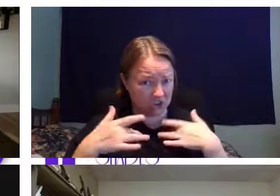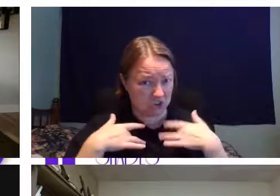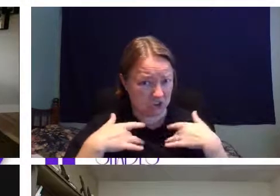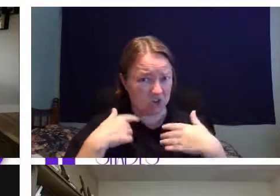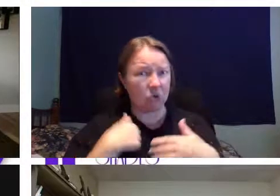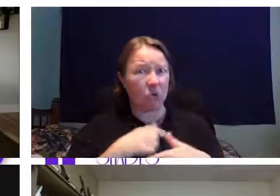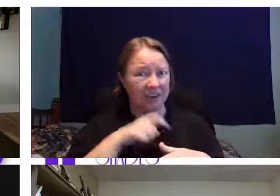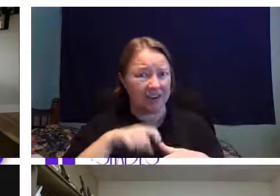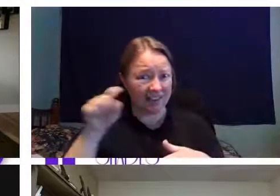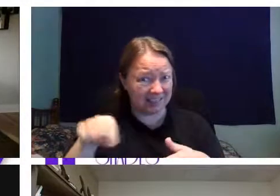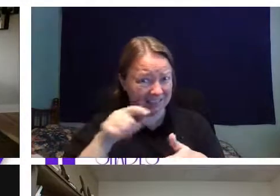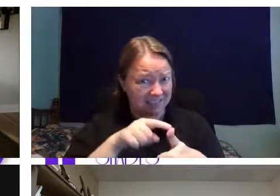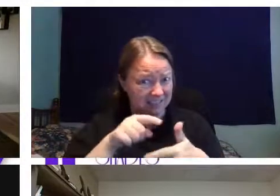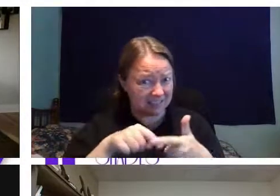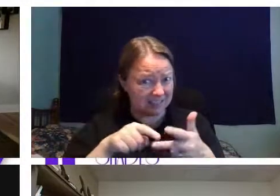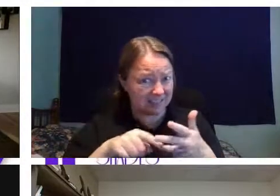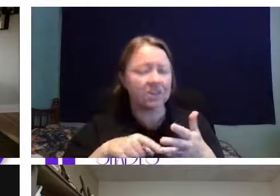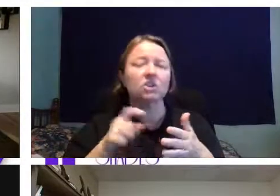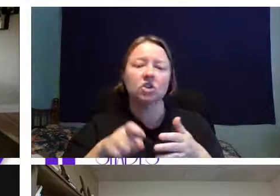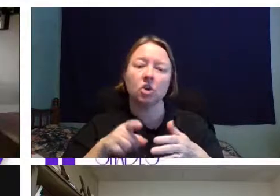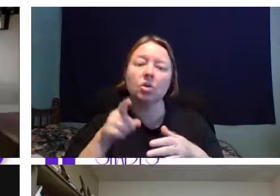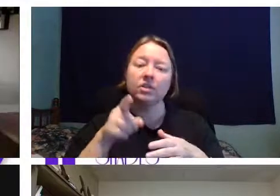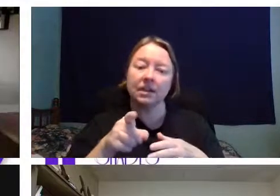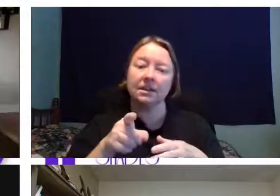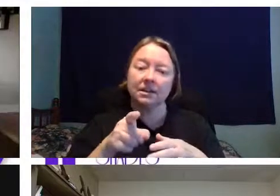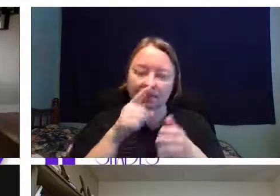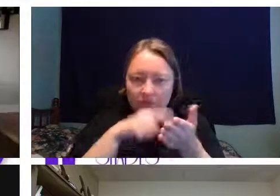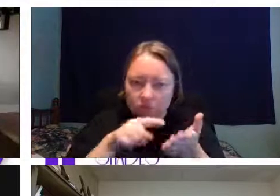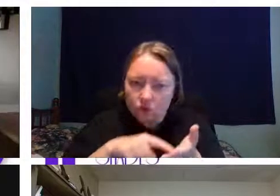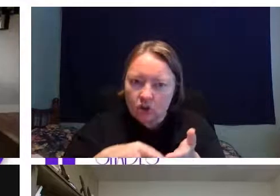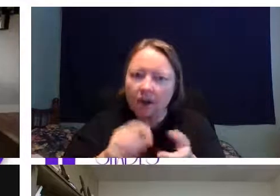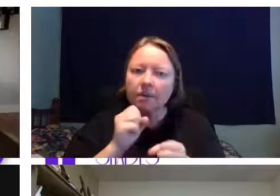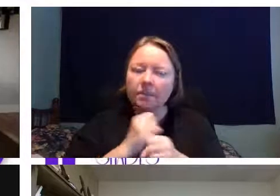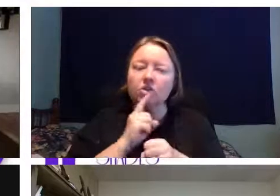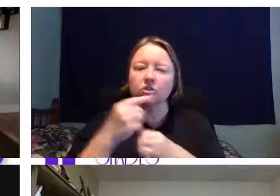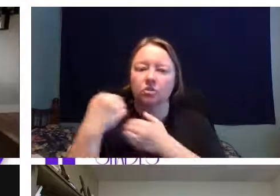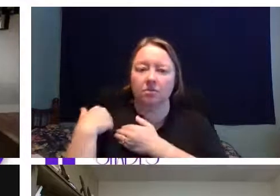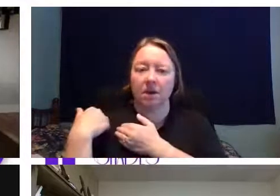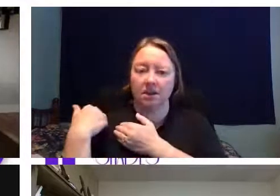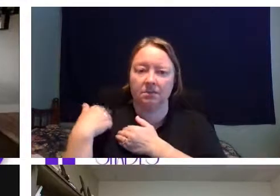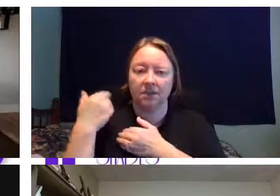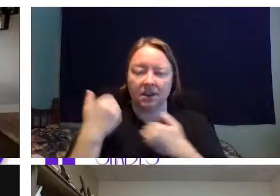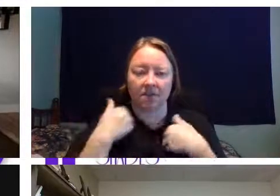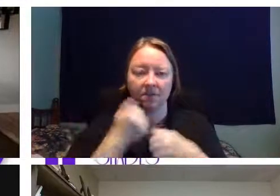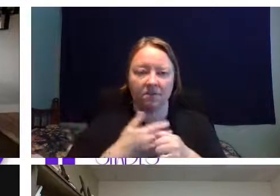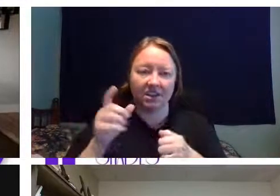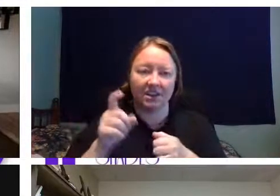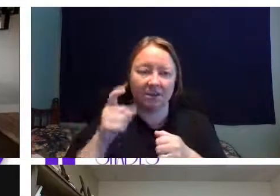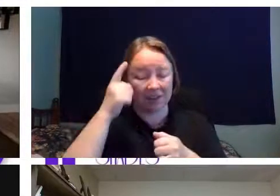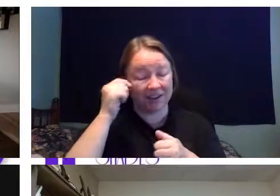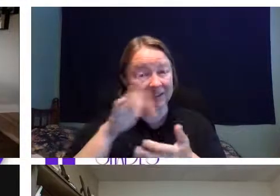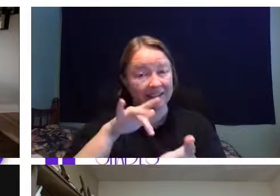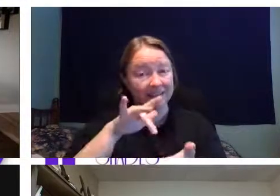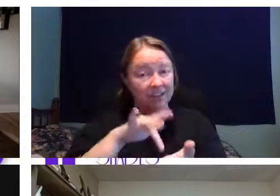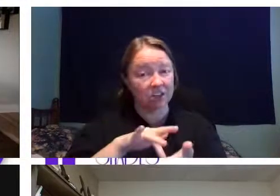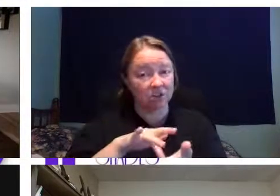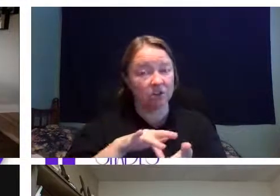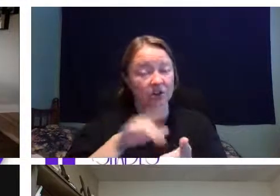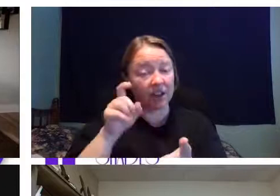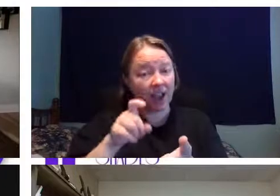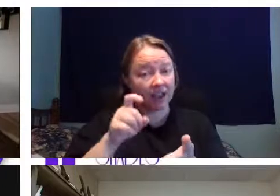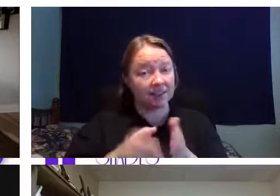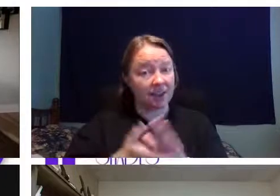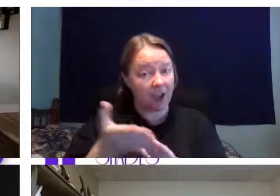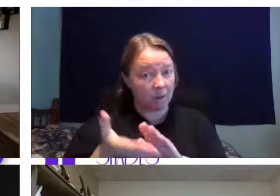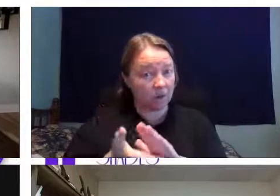them accountable. You make them responsible for making sure that you guys have everything that you need, because, the center has to operate at a